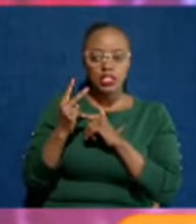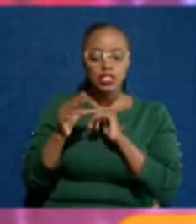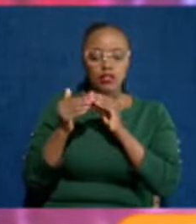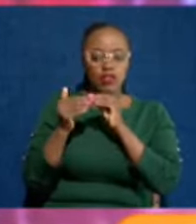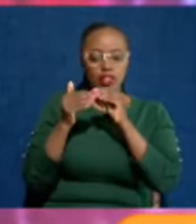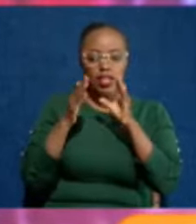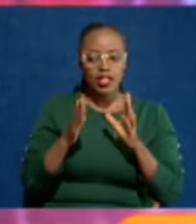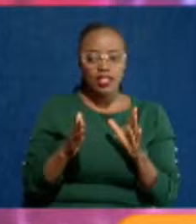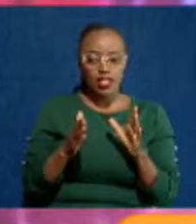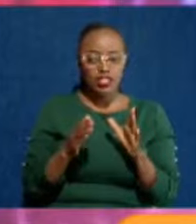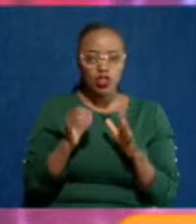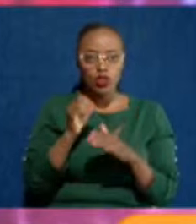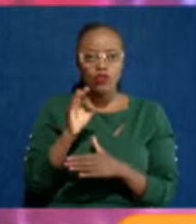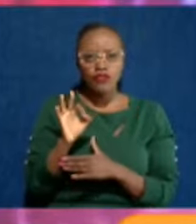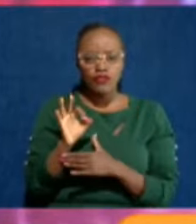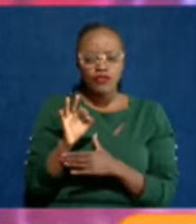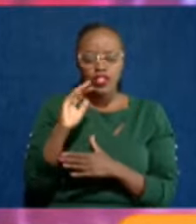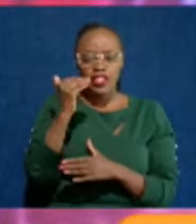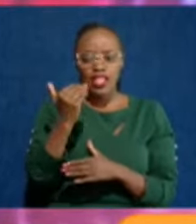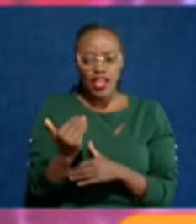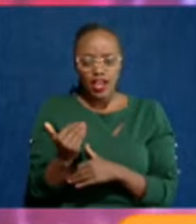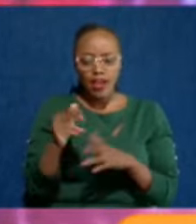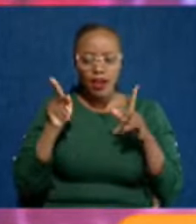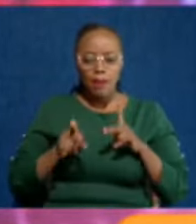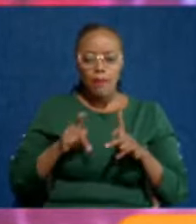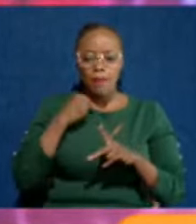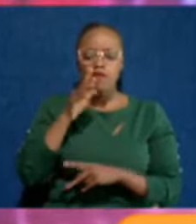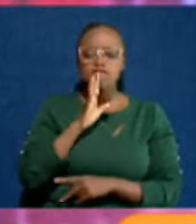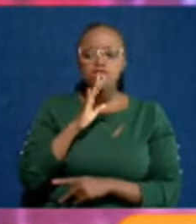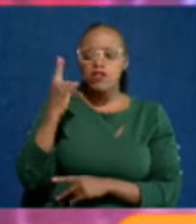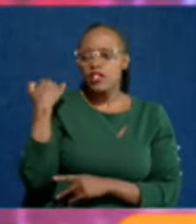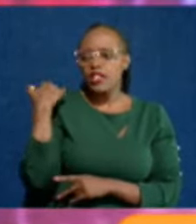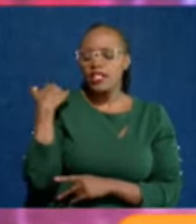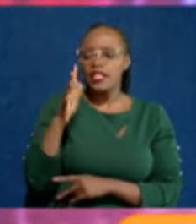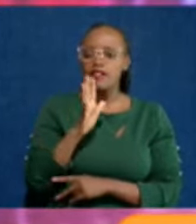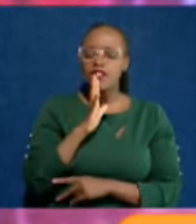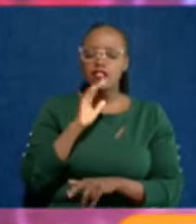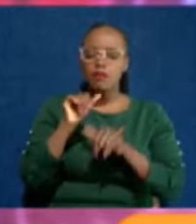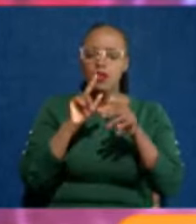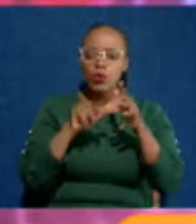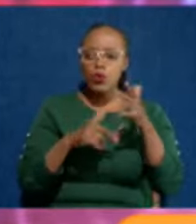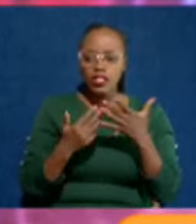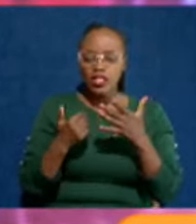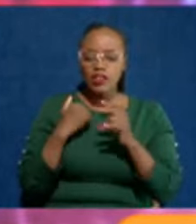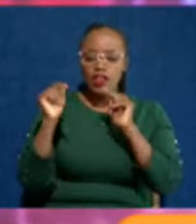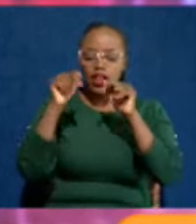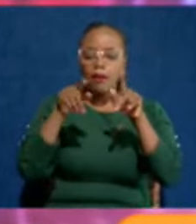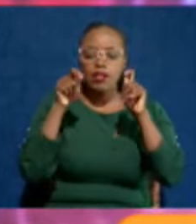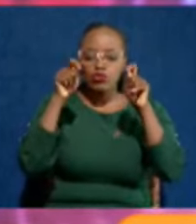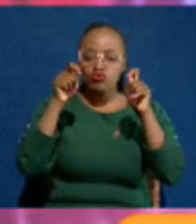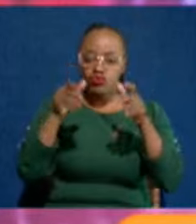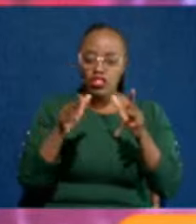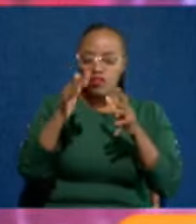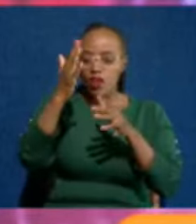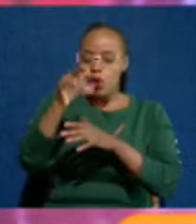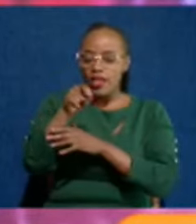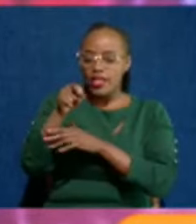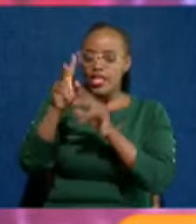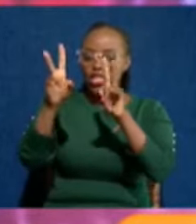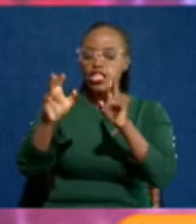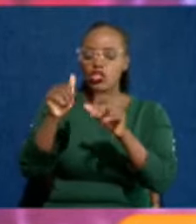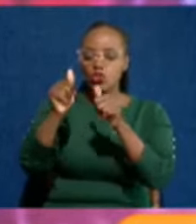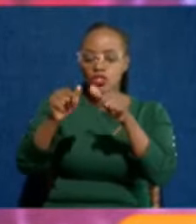leaders of the young people that spoke yesterday, they were talking about they're still coming to the streets because there are key issues that they